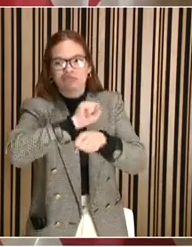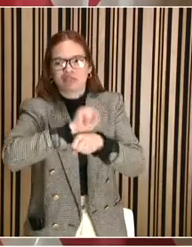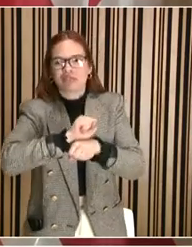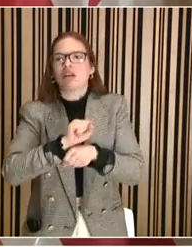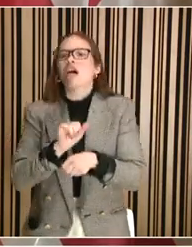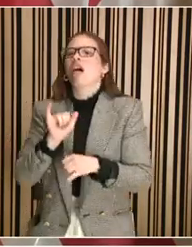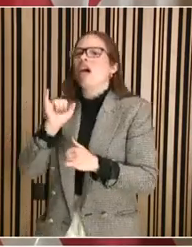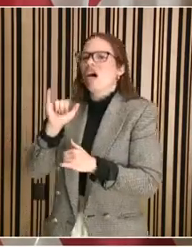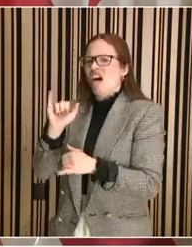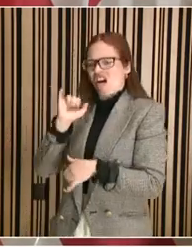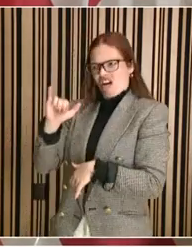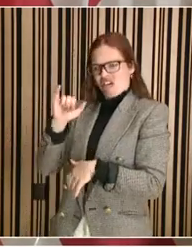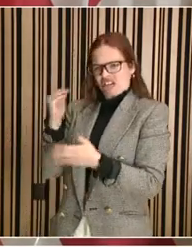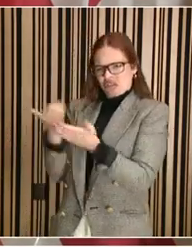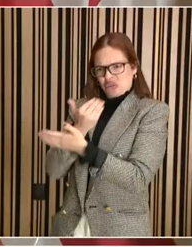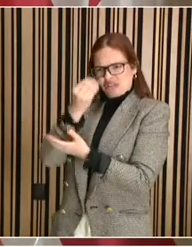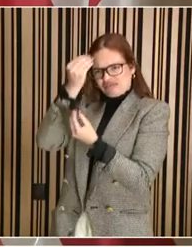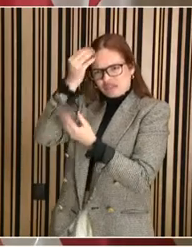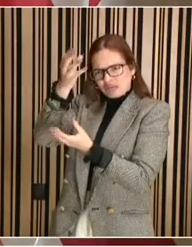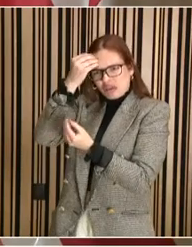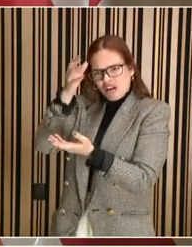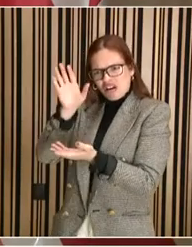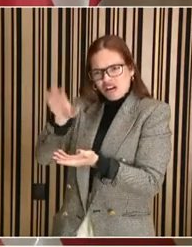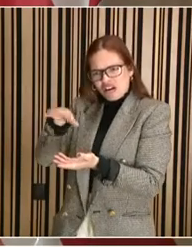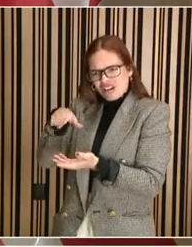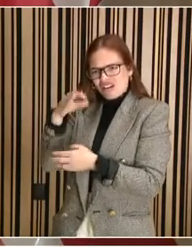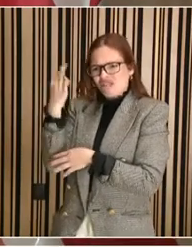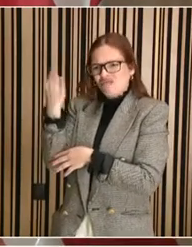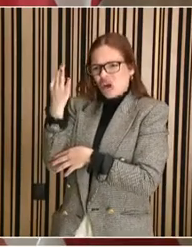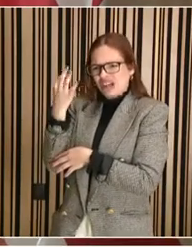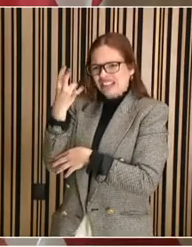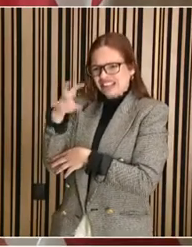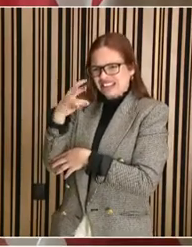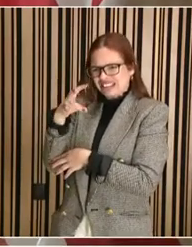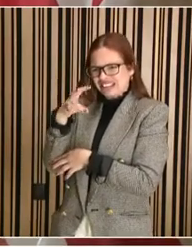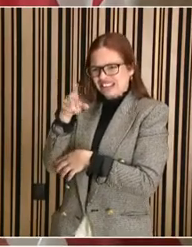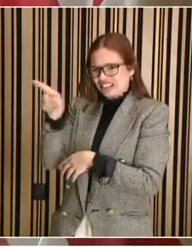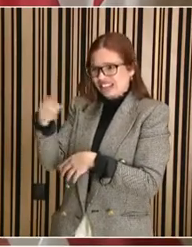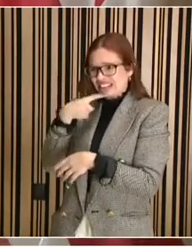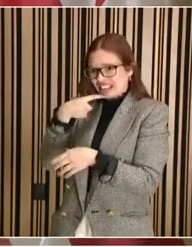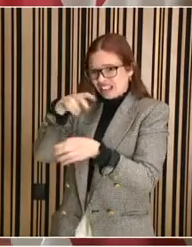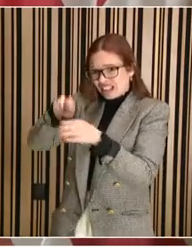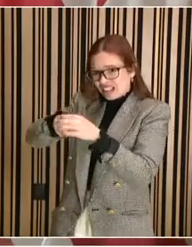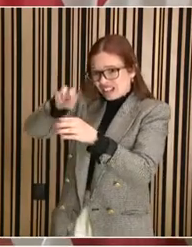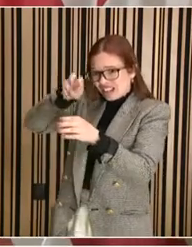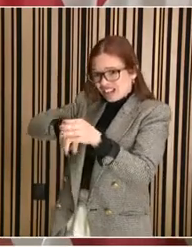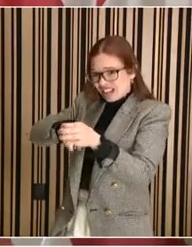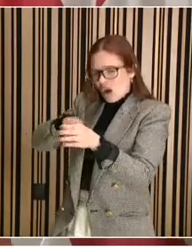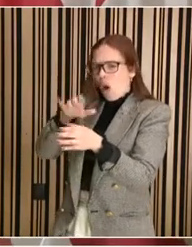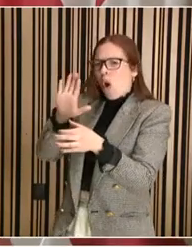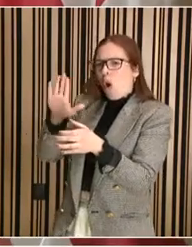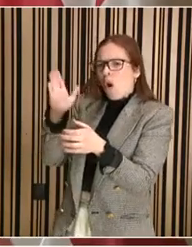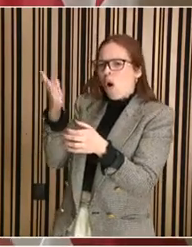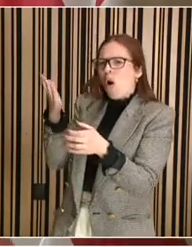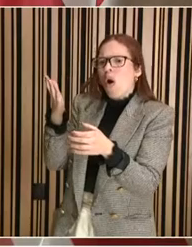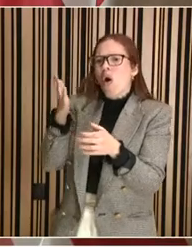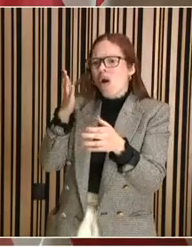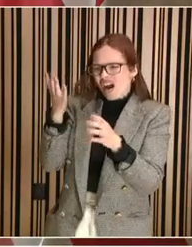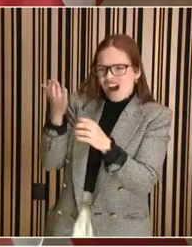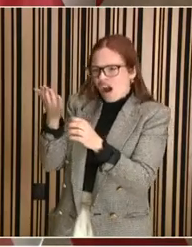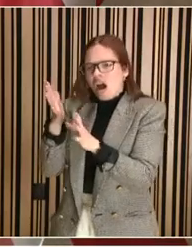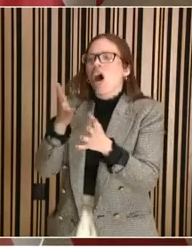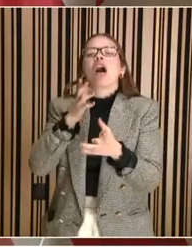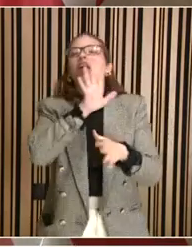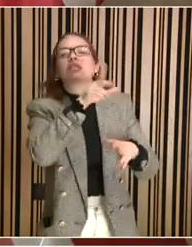told it was Friday the 17th that he resigned, but you're saying now, so was he I fired? mean physically, I'm sorry. I mean physically